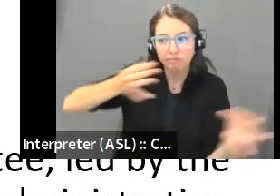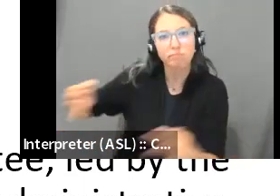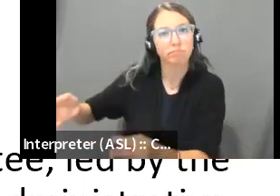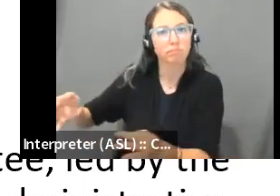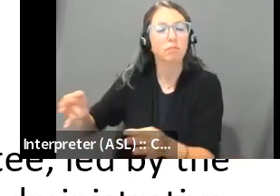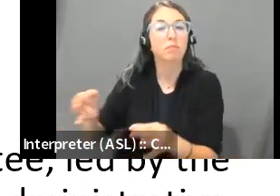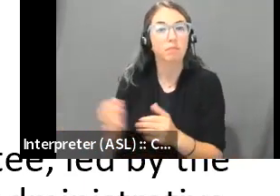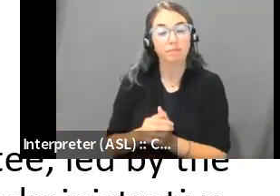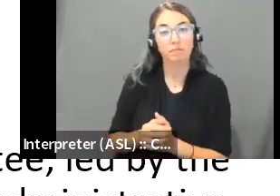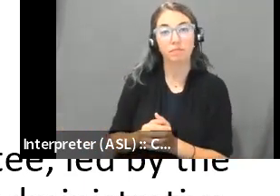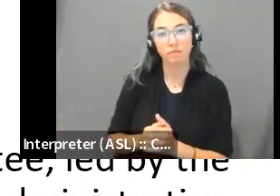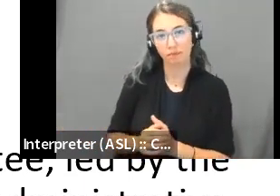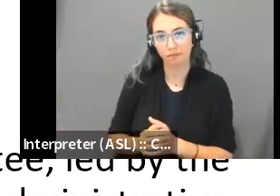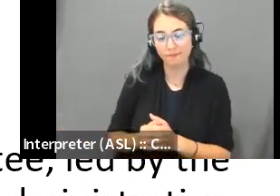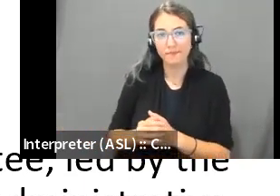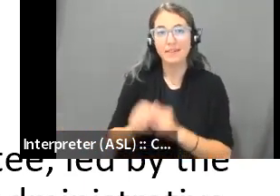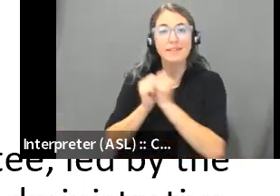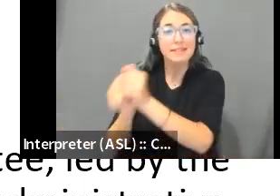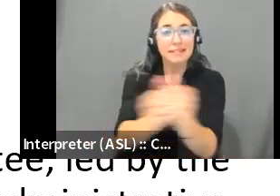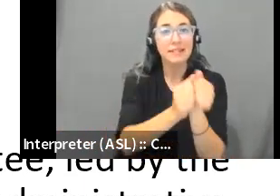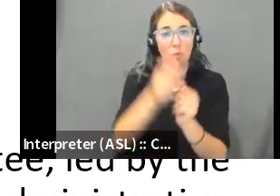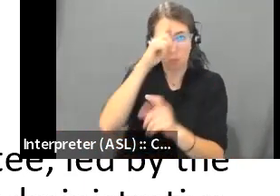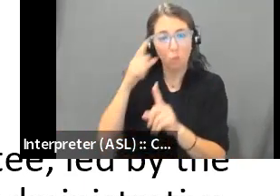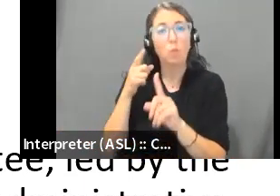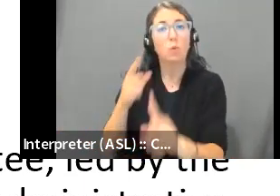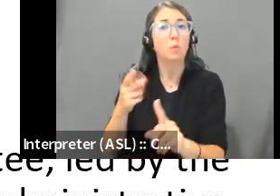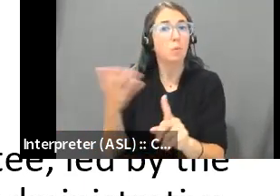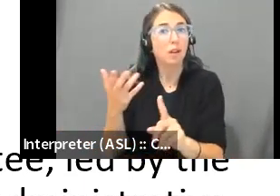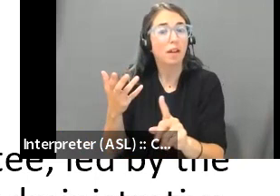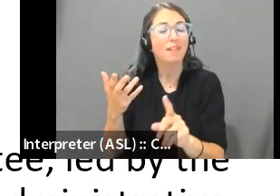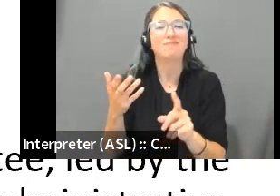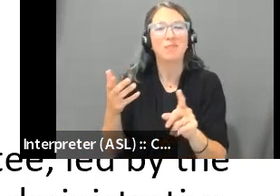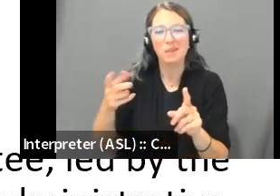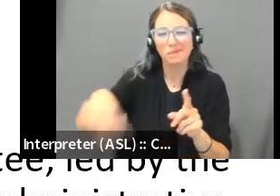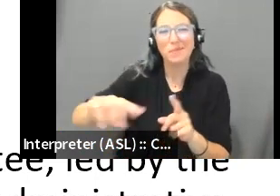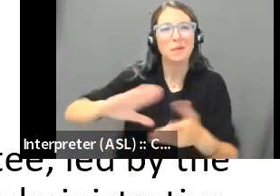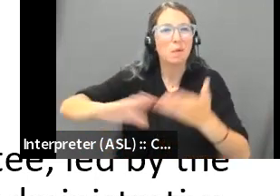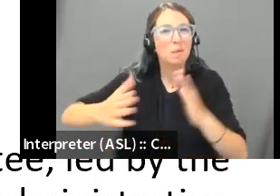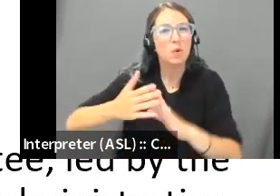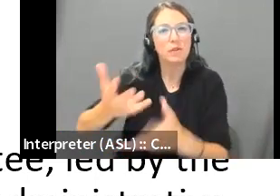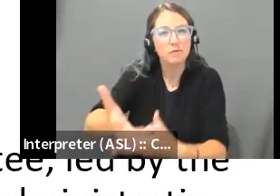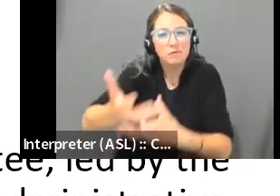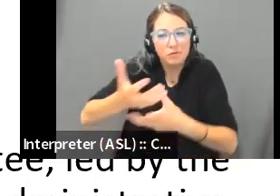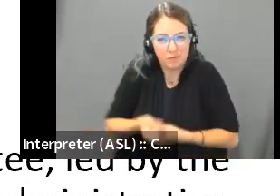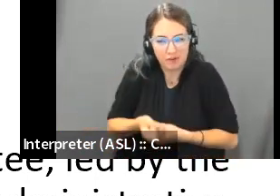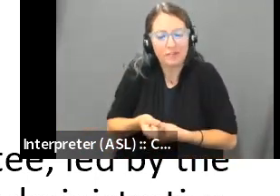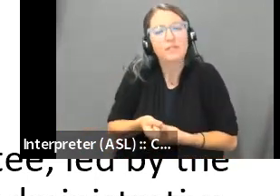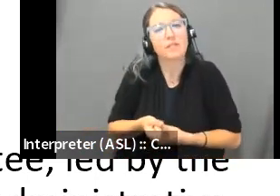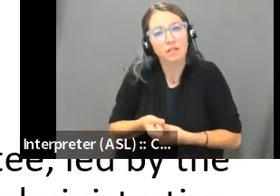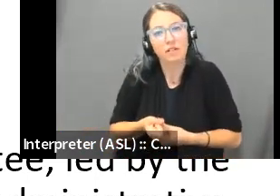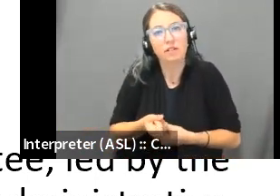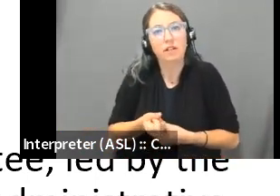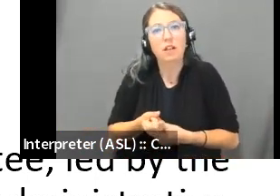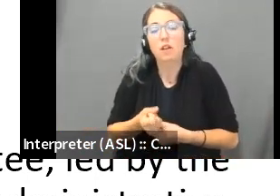going to strive to develop community trust in the process and throughout every aspect of